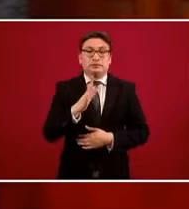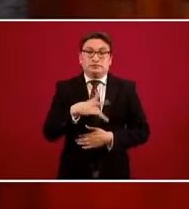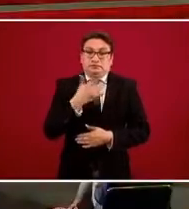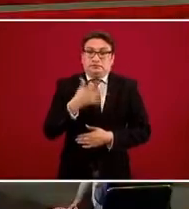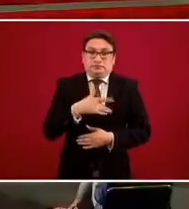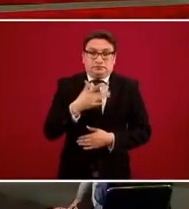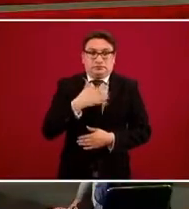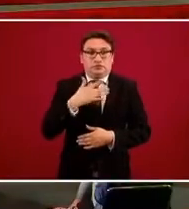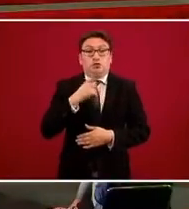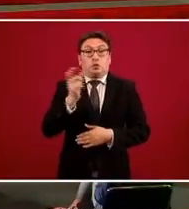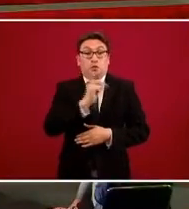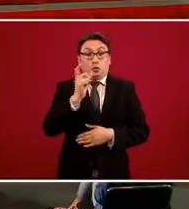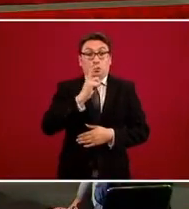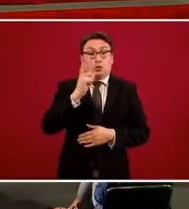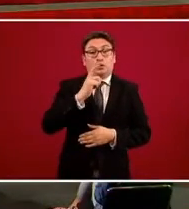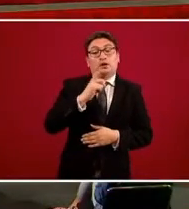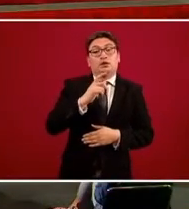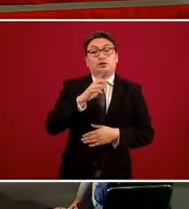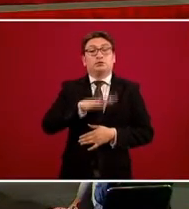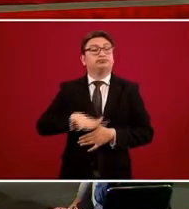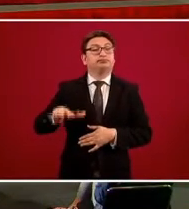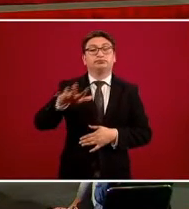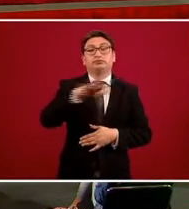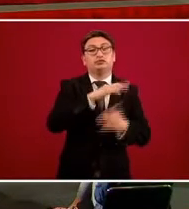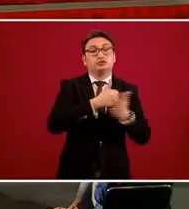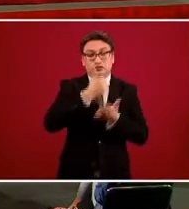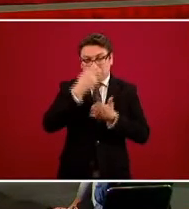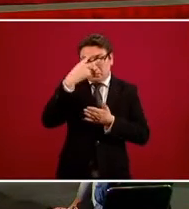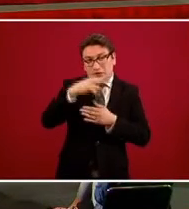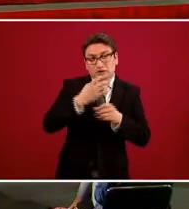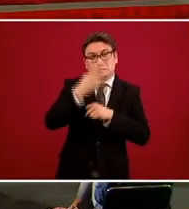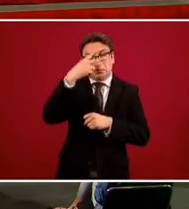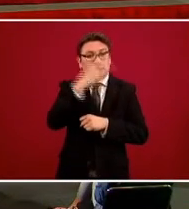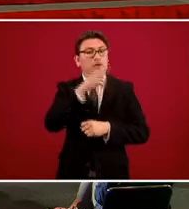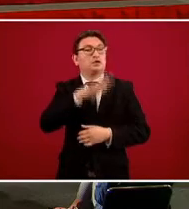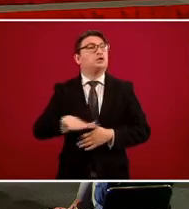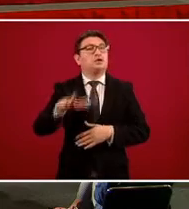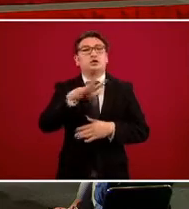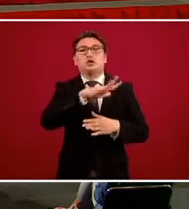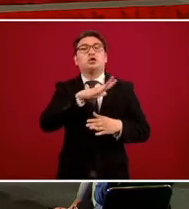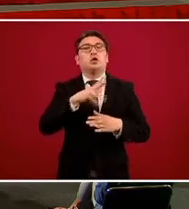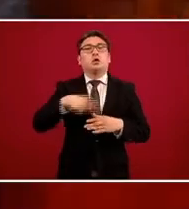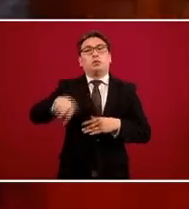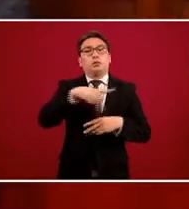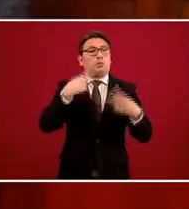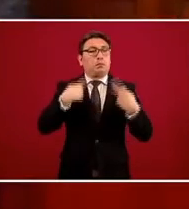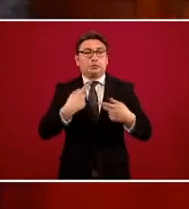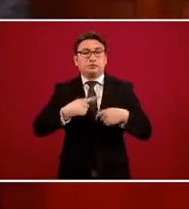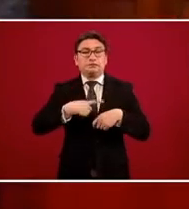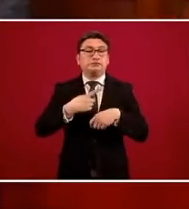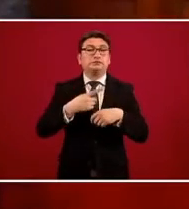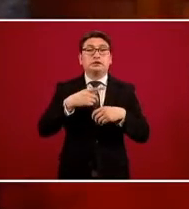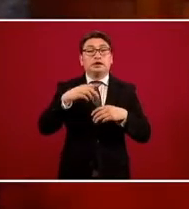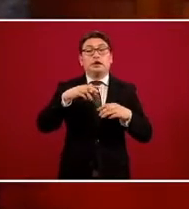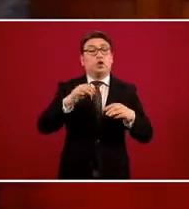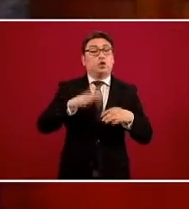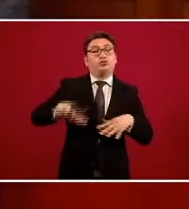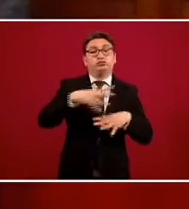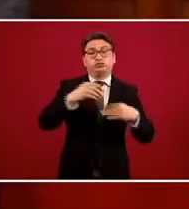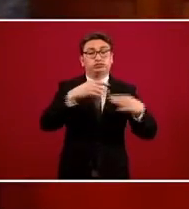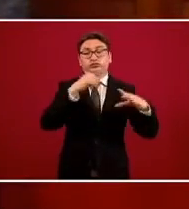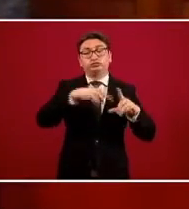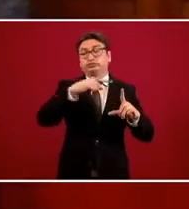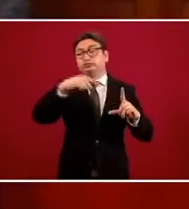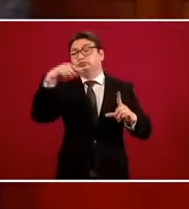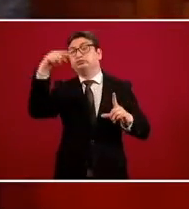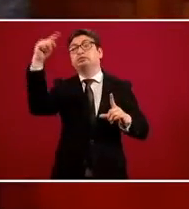the time we have to come, we're still waiting to enter phase 3 and the most critical situation.